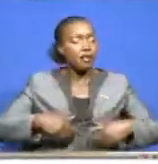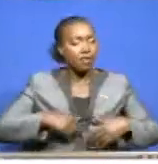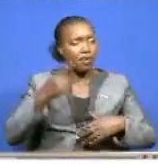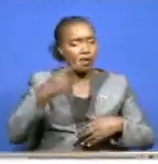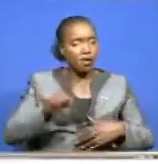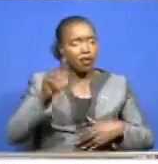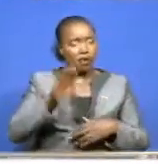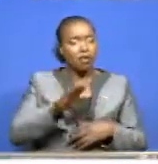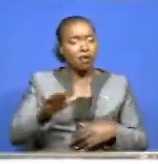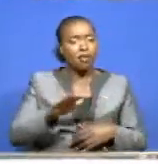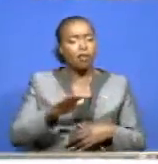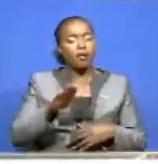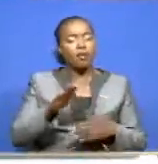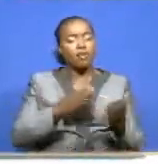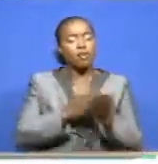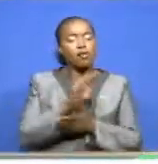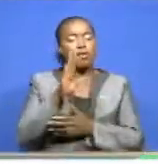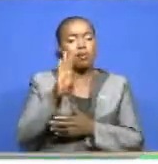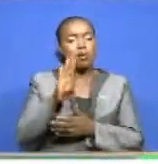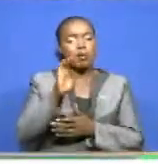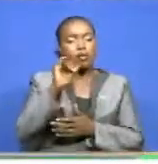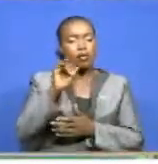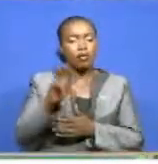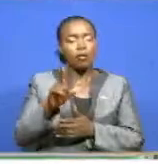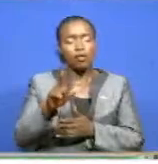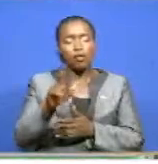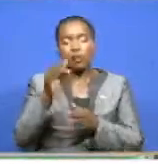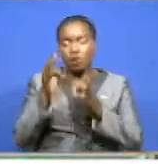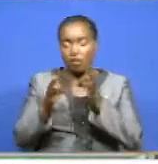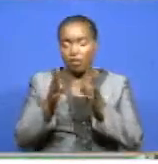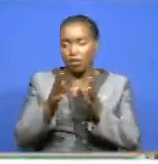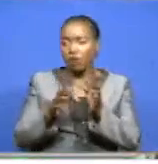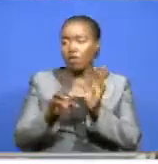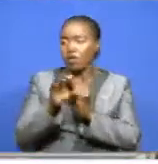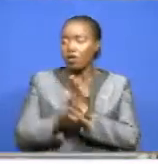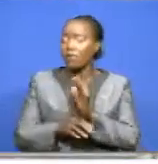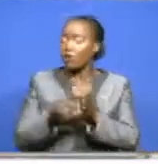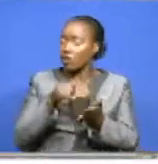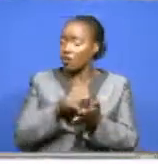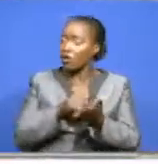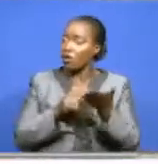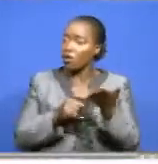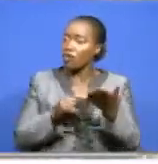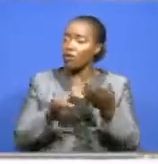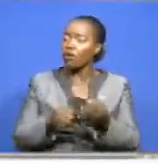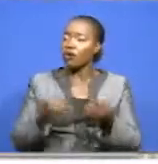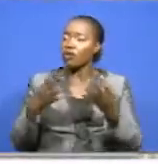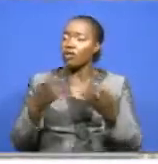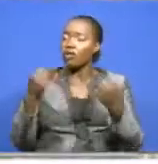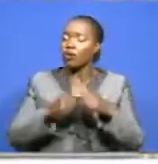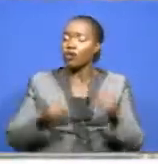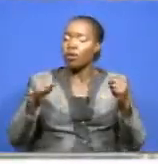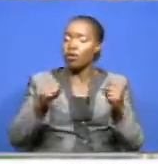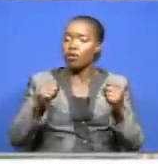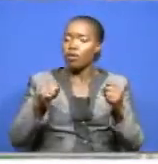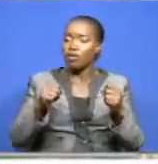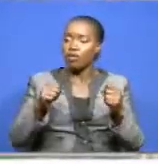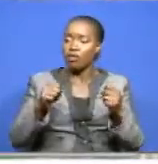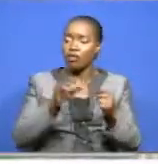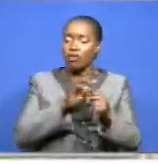Parliament via a bill. Well, you see, when they are now enshrined in the Constitution, it gives them superior authority and